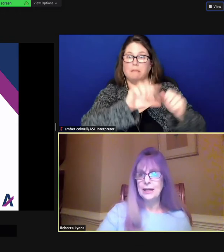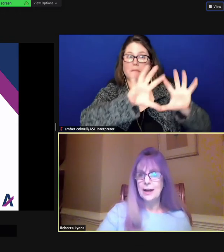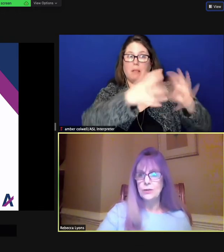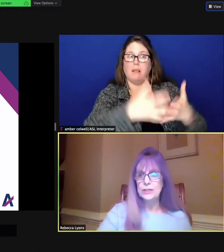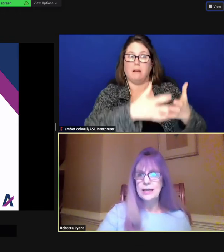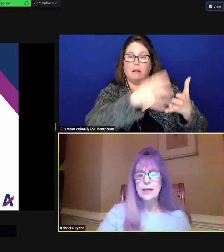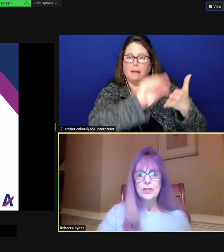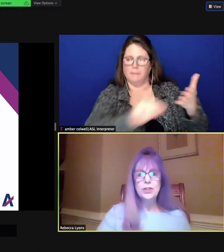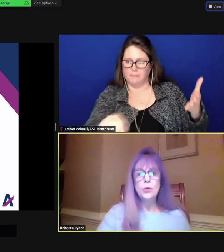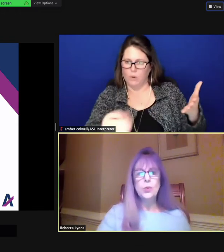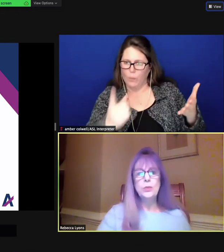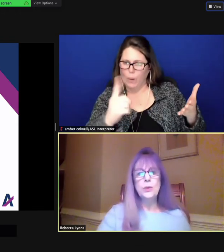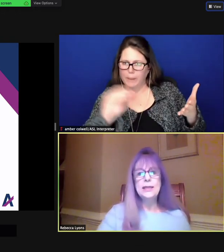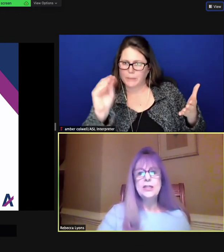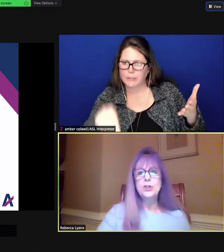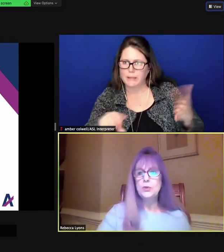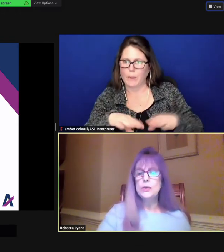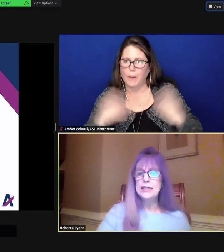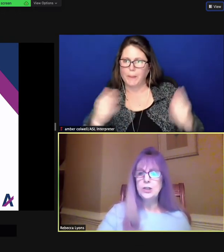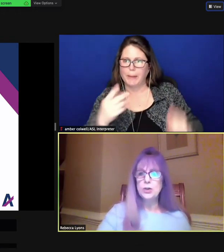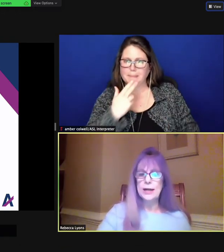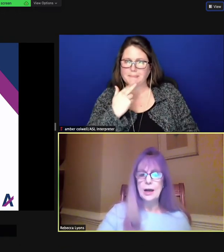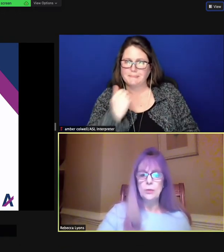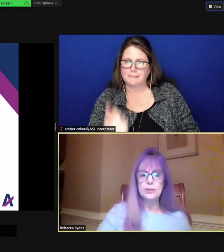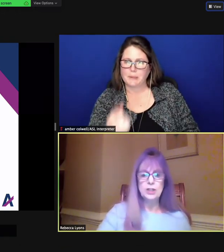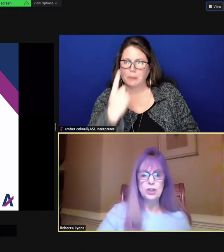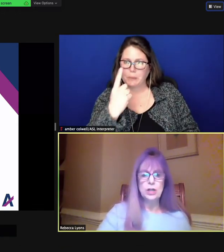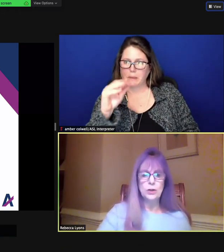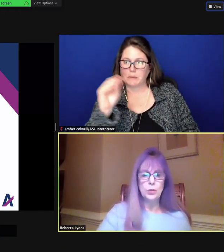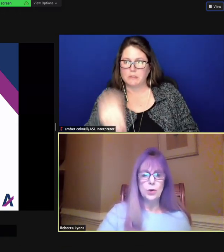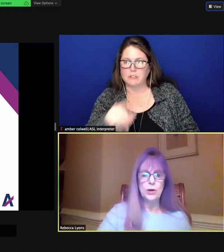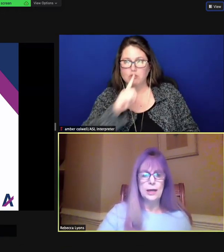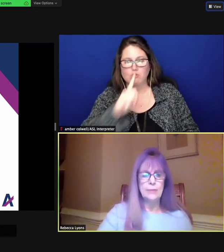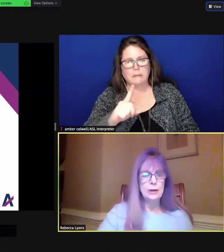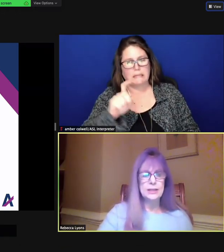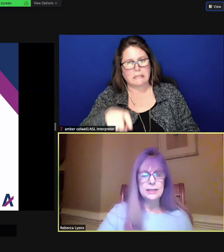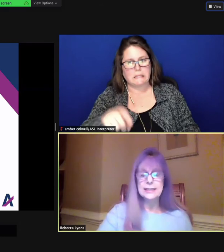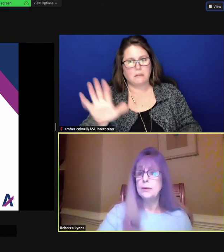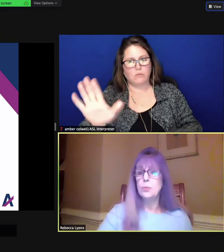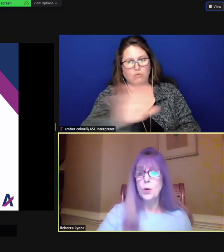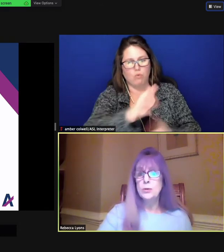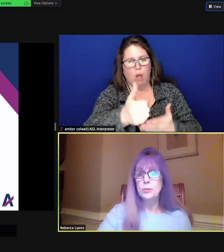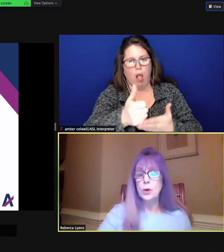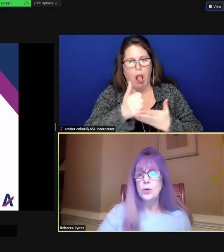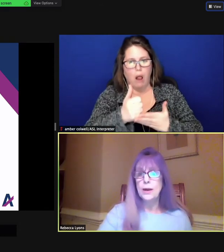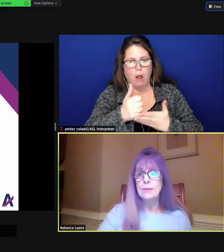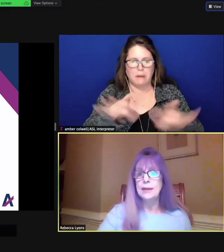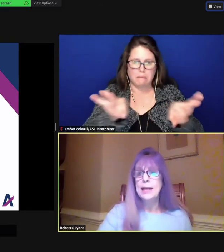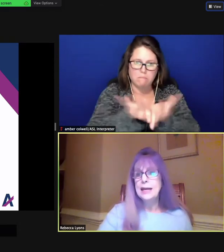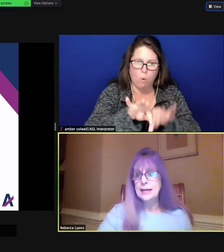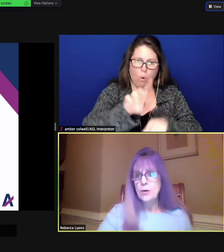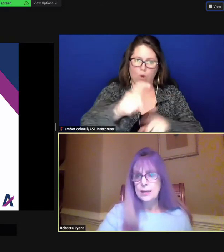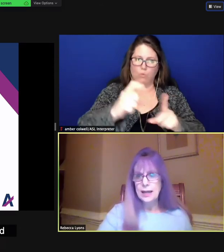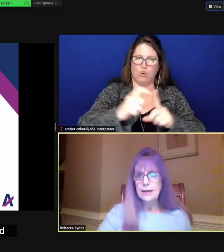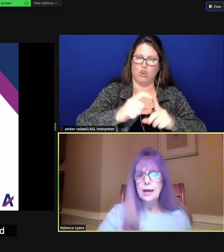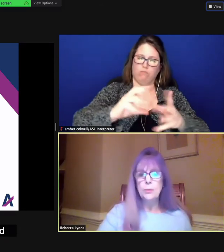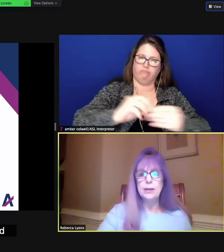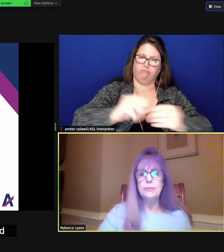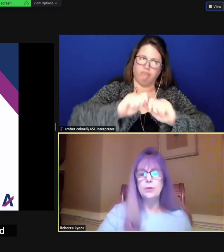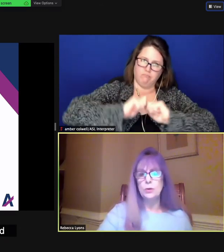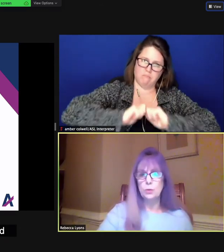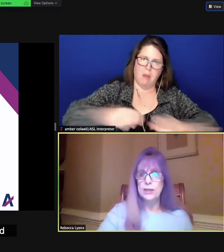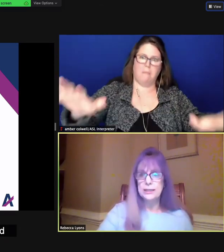ABLE accounts. So we really do need your help to share the word about this important program and how it can